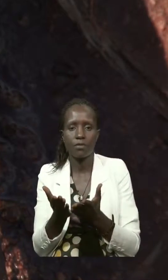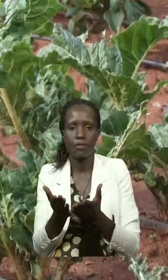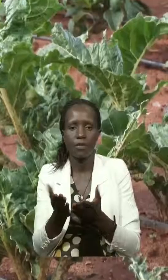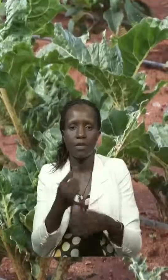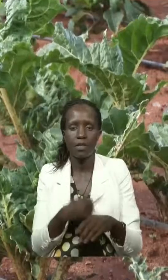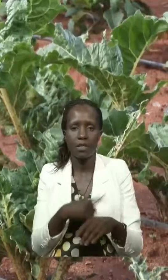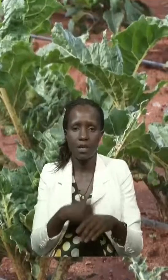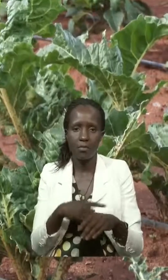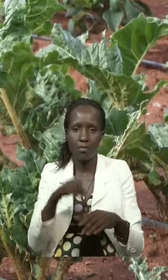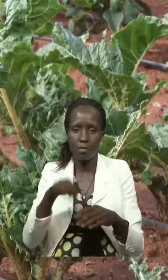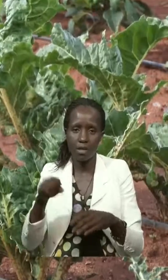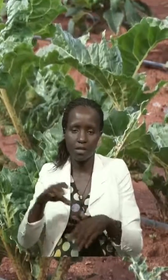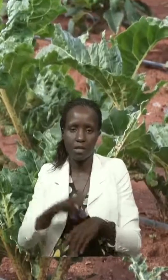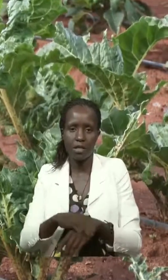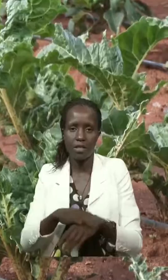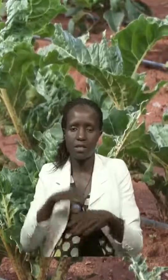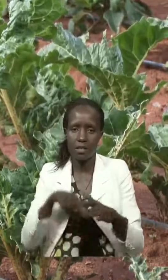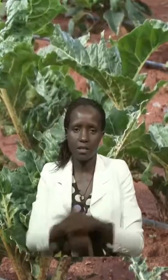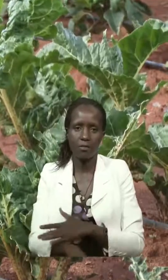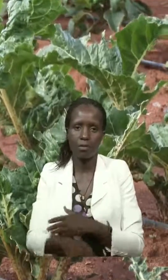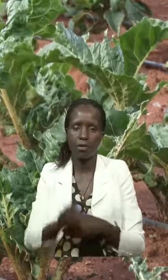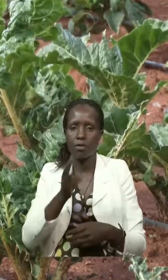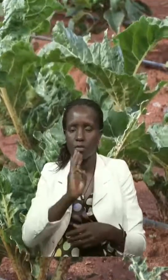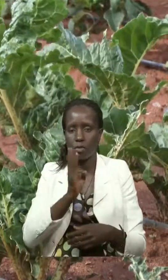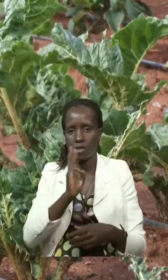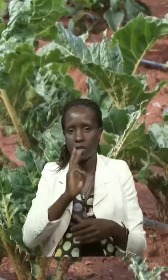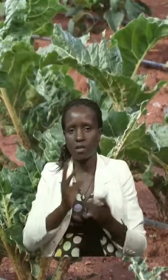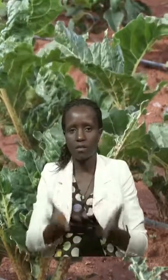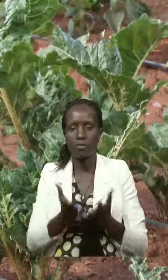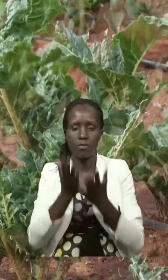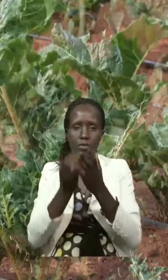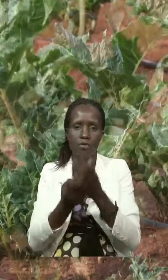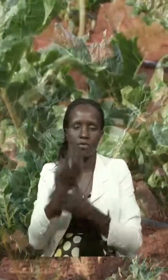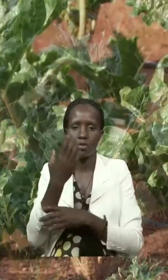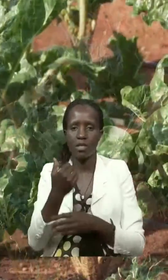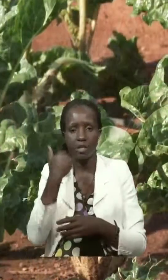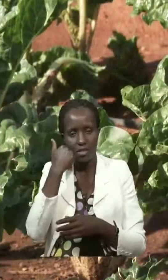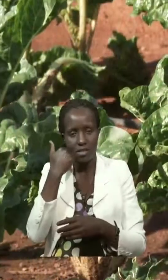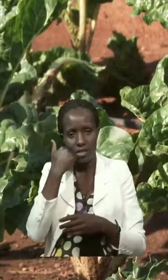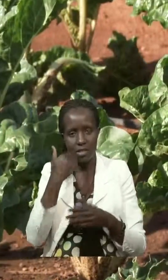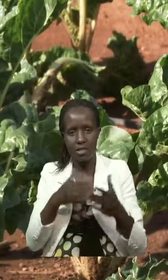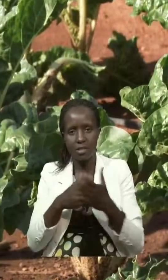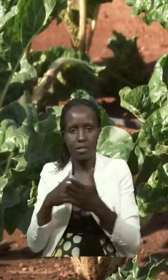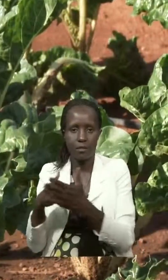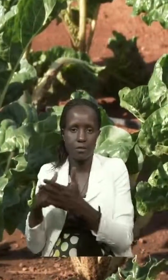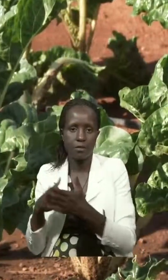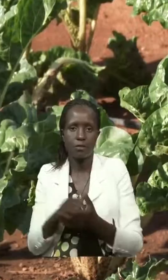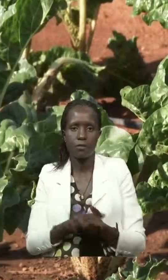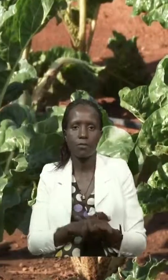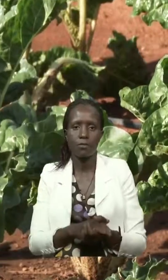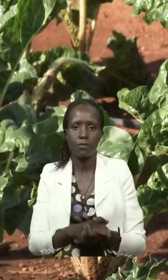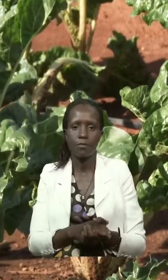When plants get deep, consistent watering, they thrive, and it promotes growth and disease resistance in the